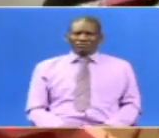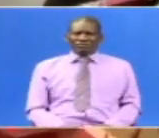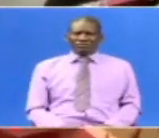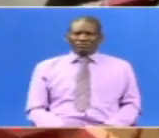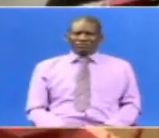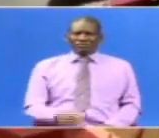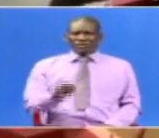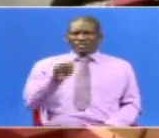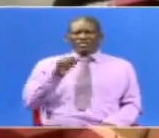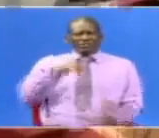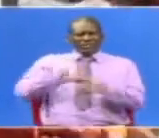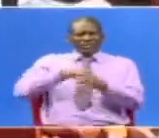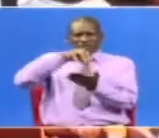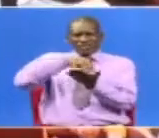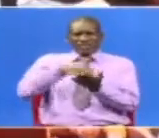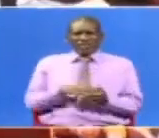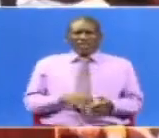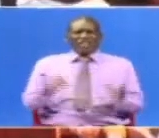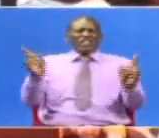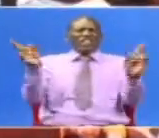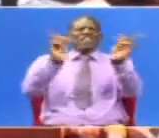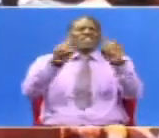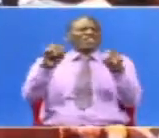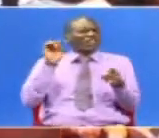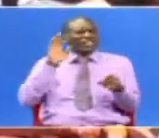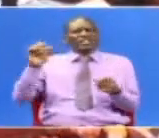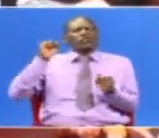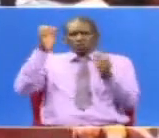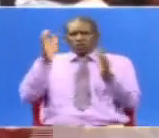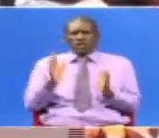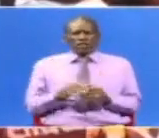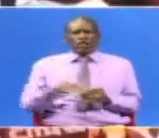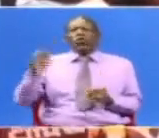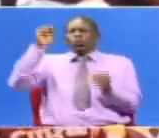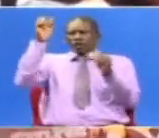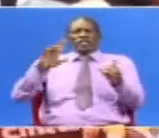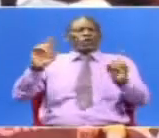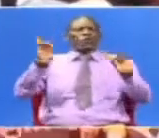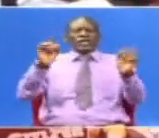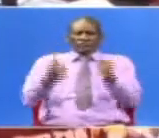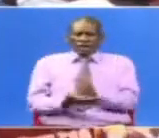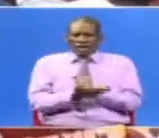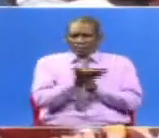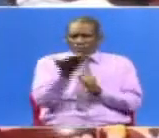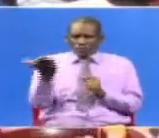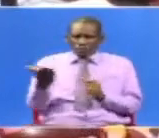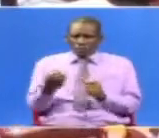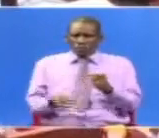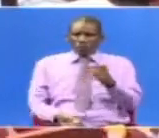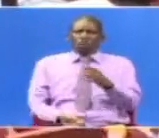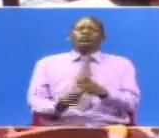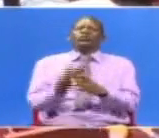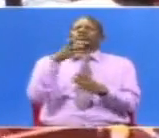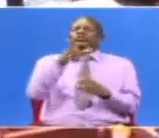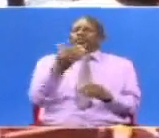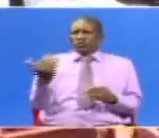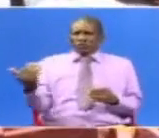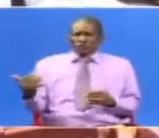NTV is a good station. Don't listen to the politicians. The politicians did not help you to produce your children.